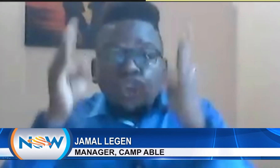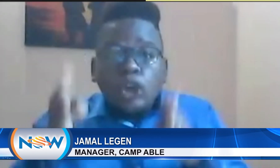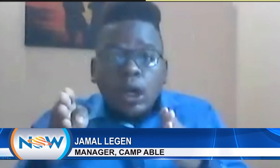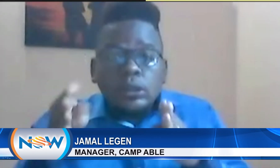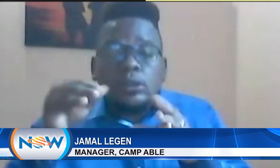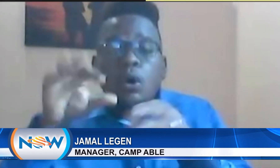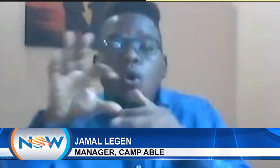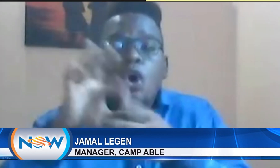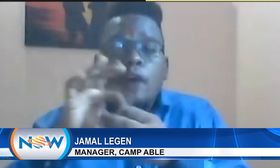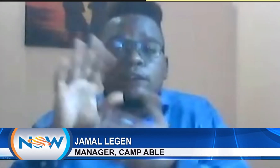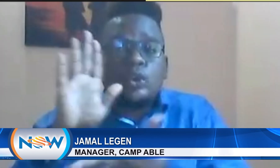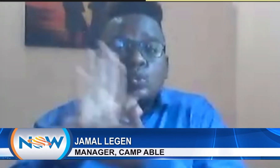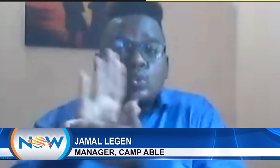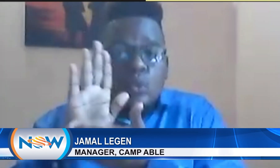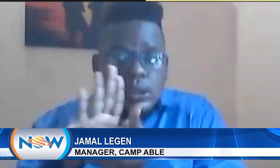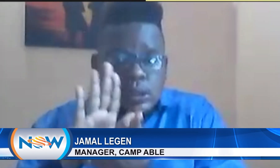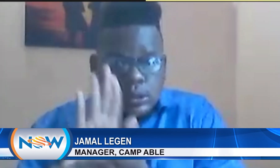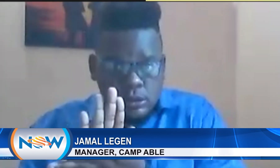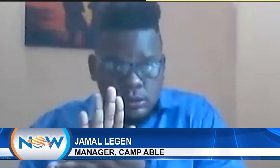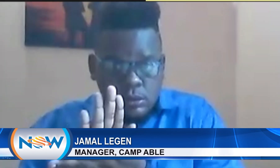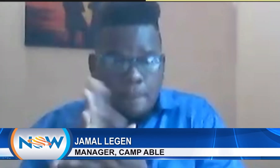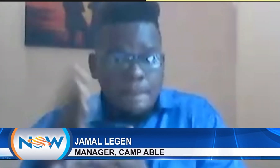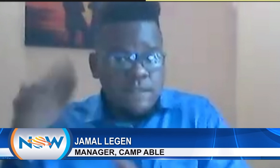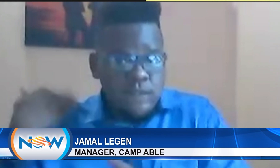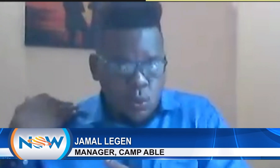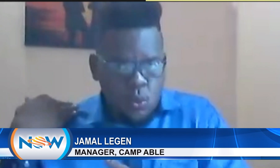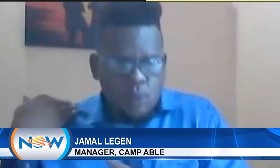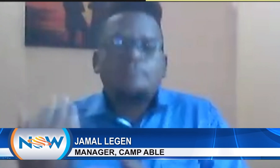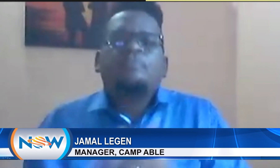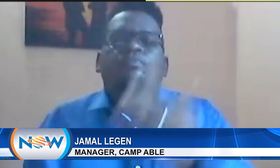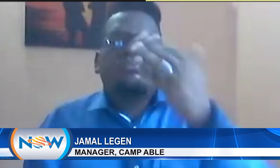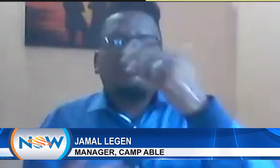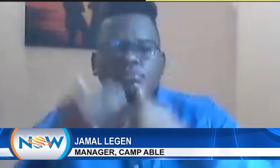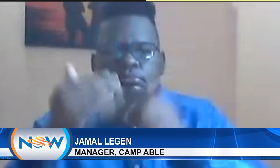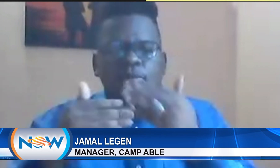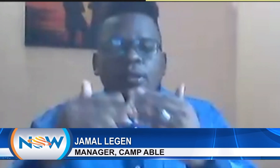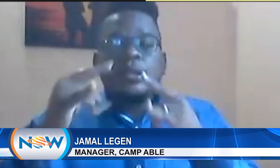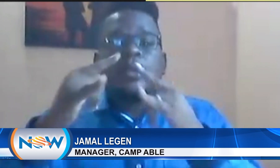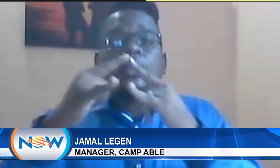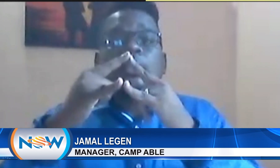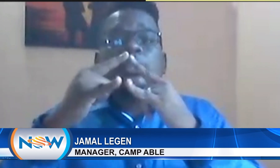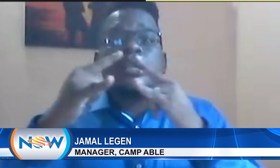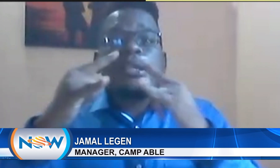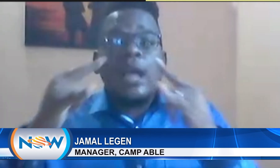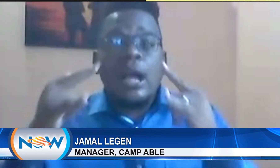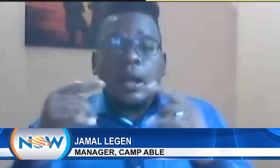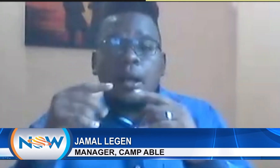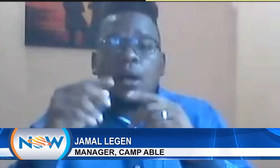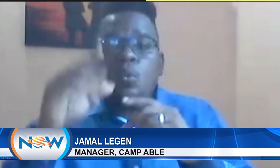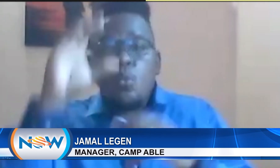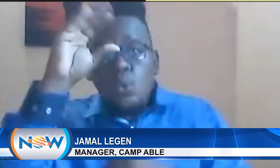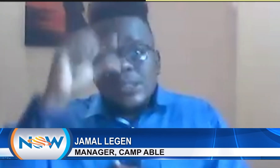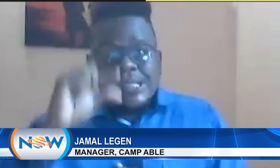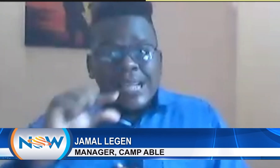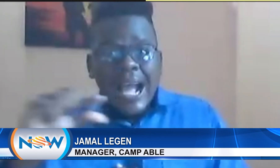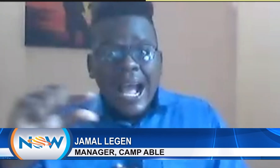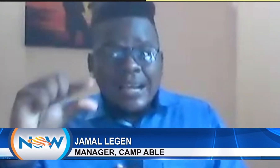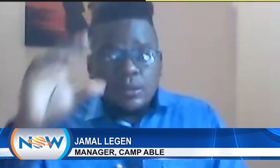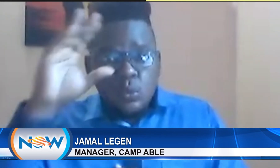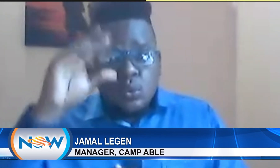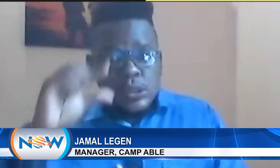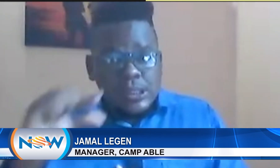most of the leaders were teachers from schools. That's what used to be before. And as time